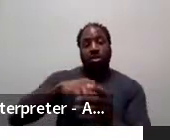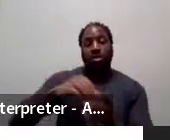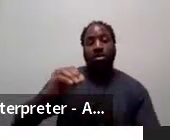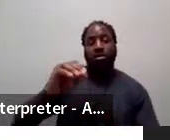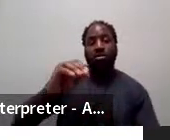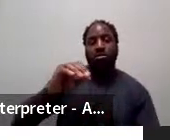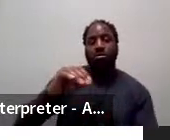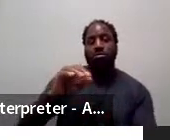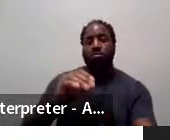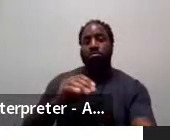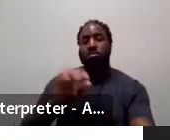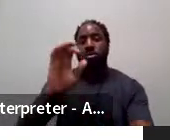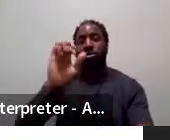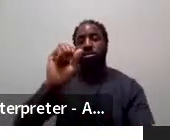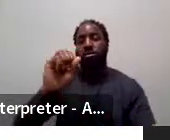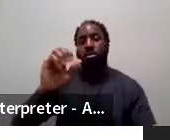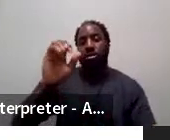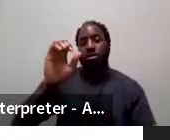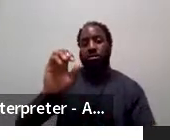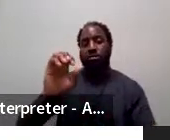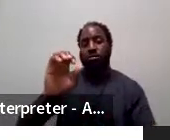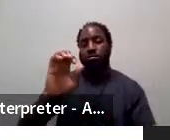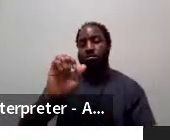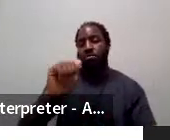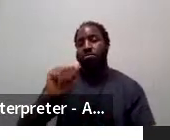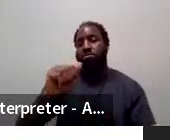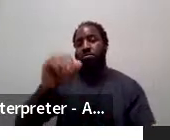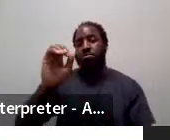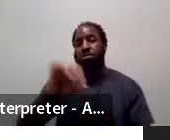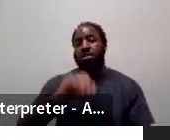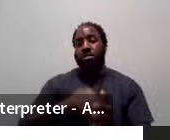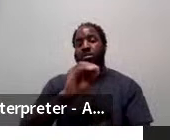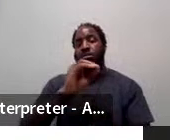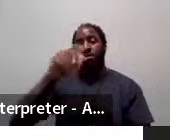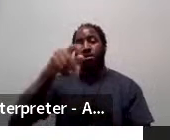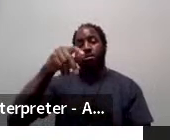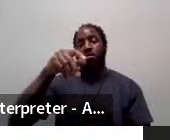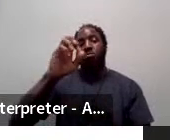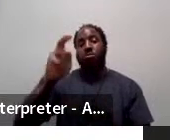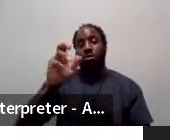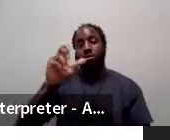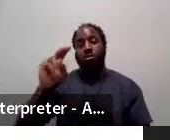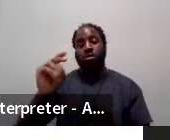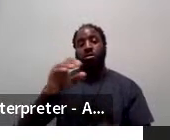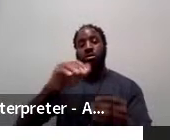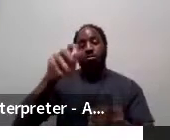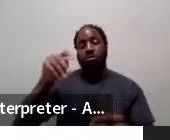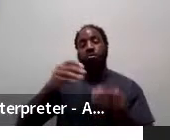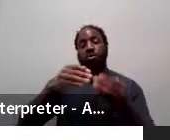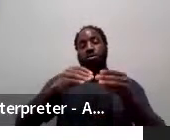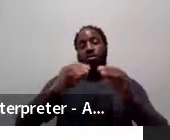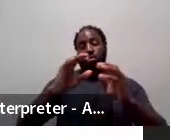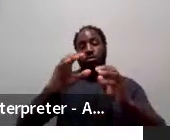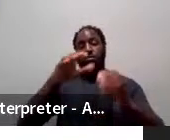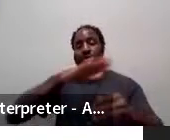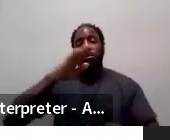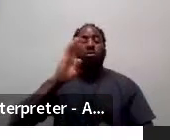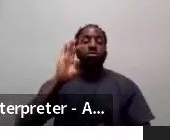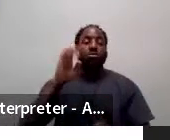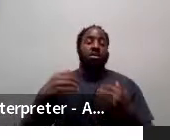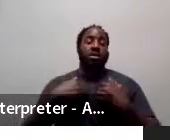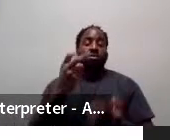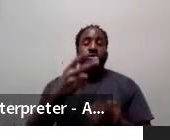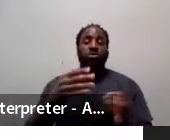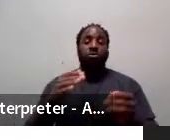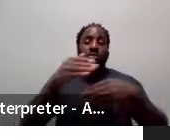from Dogwood Avenue, I believe it is, and the Parkchester apartment complex. There will be entrances to the new station on